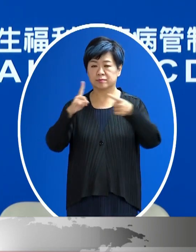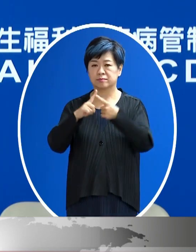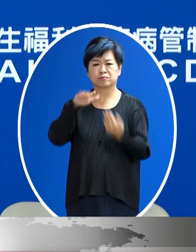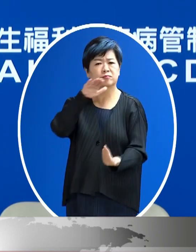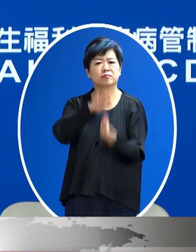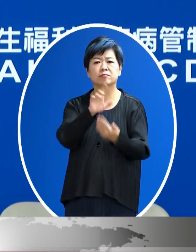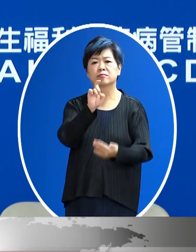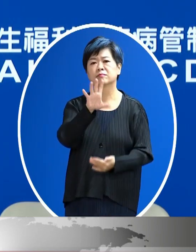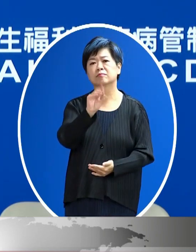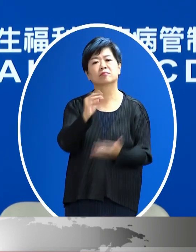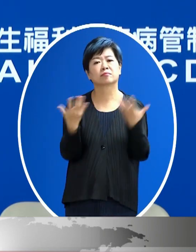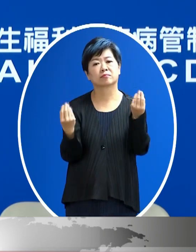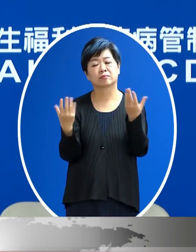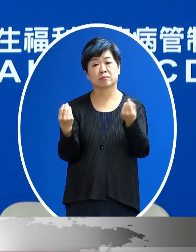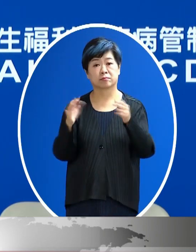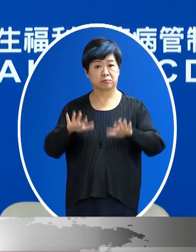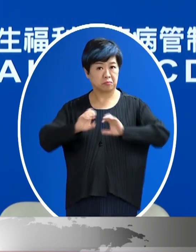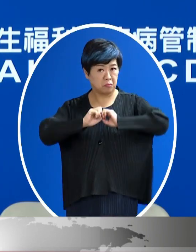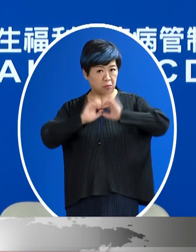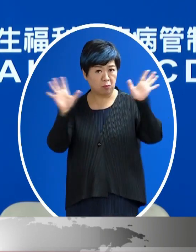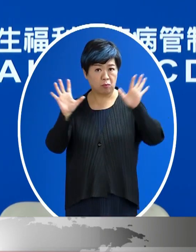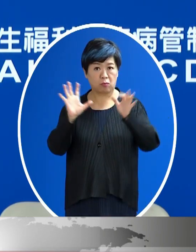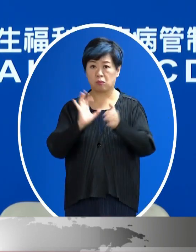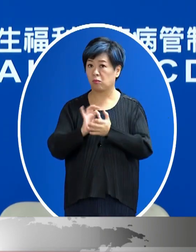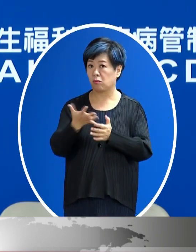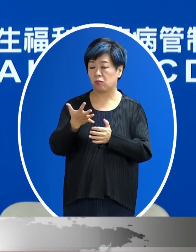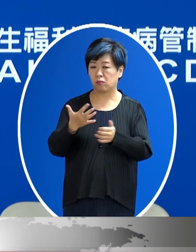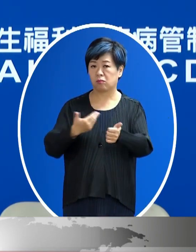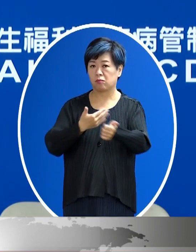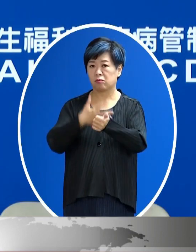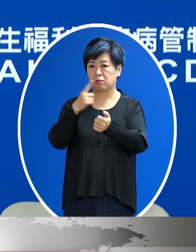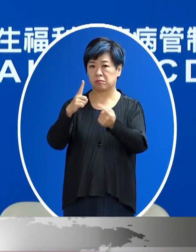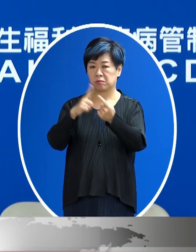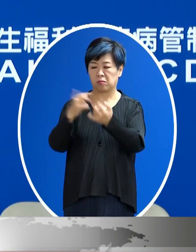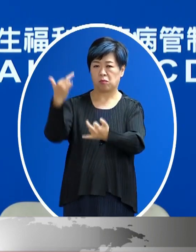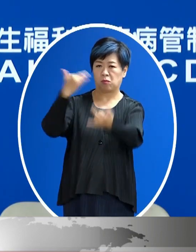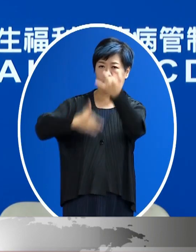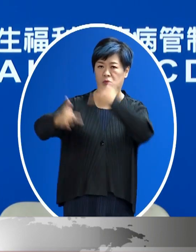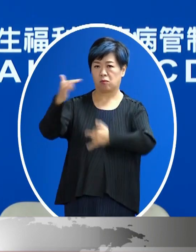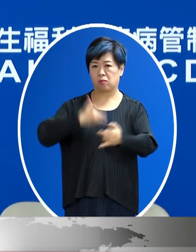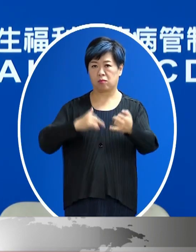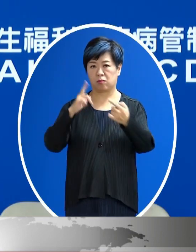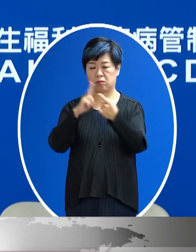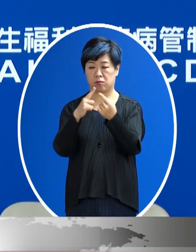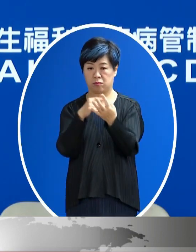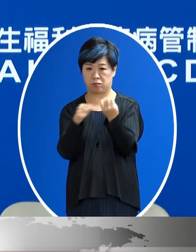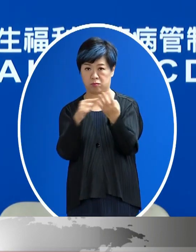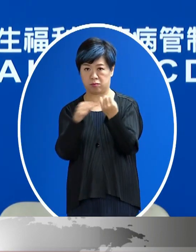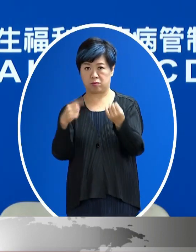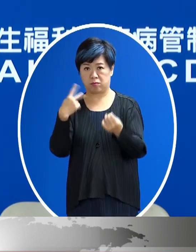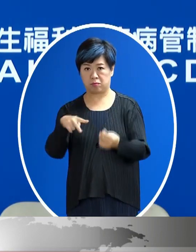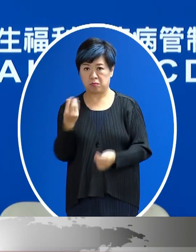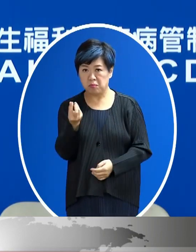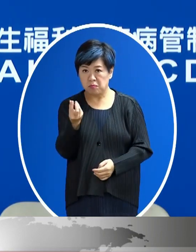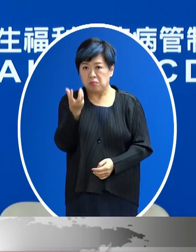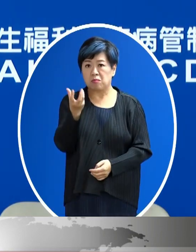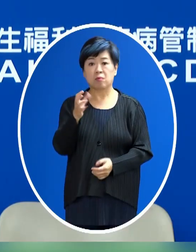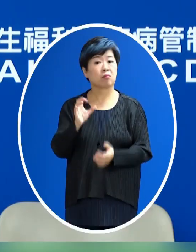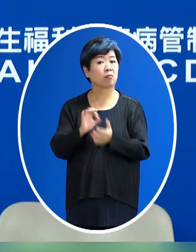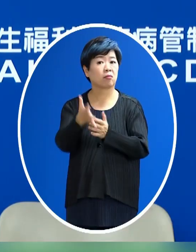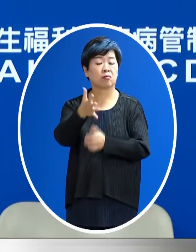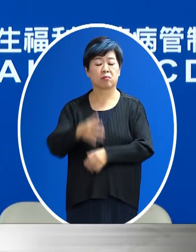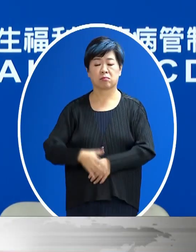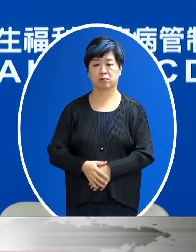it allows travel agencies and airlines to plan ahead before the Christmas season at the end of the year, the New Year's break, and even the Lunar New Year.